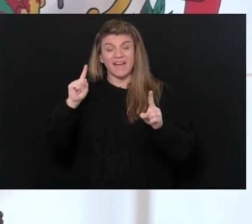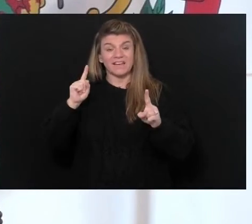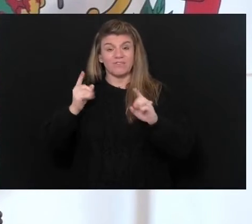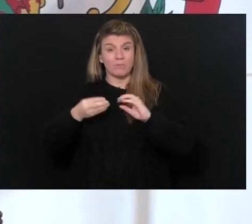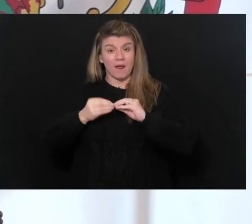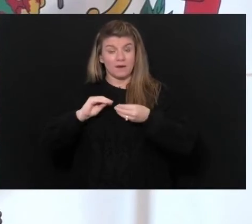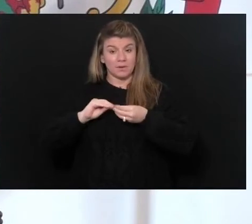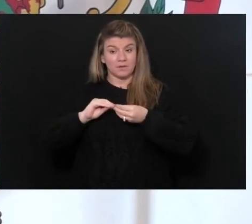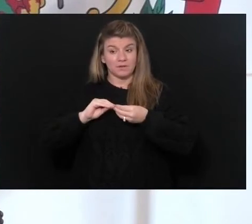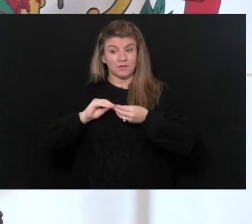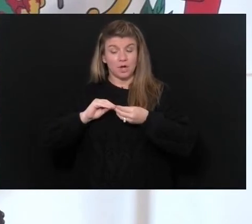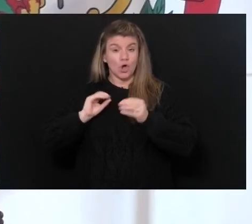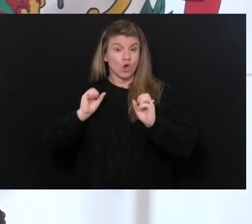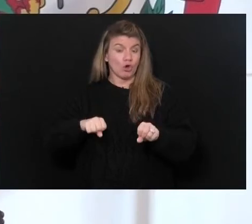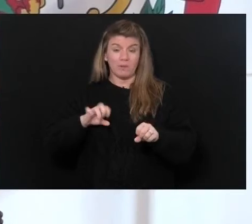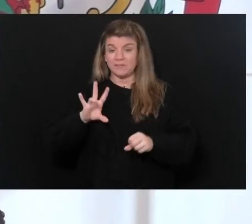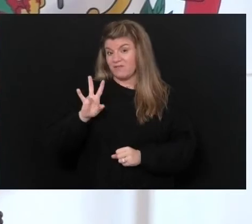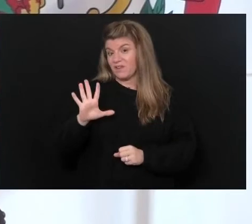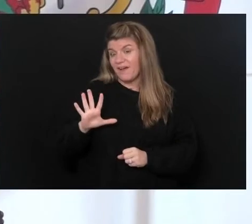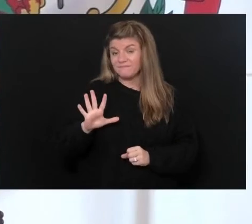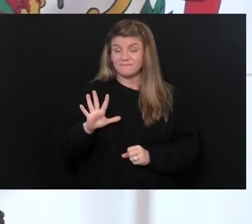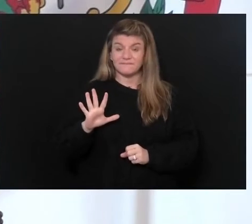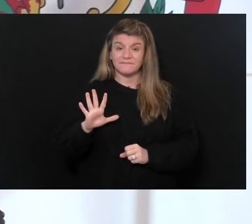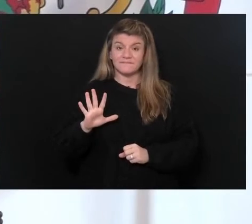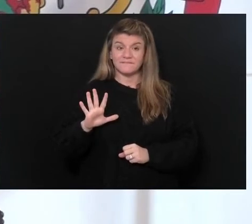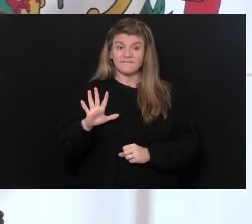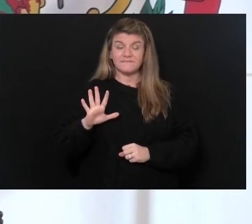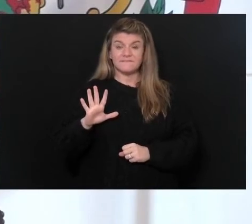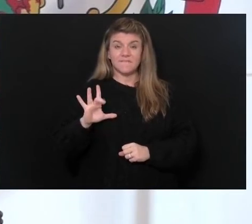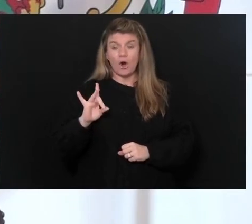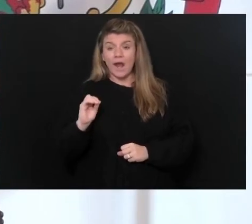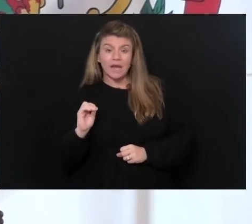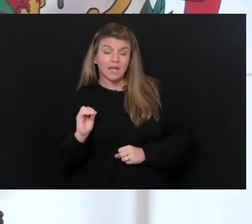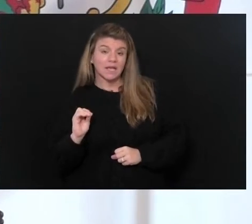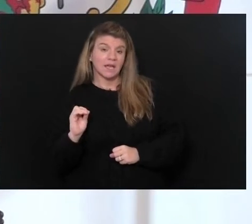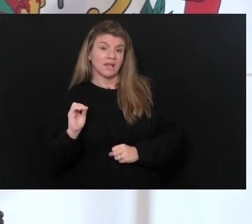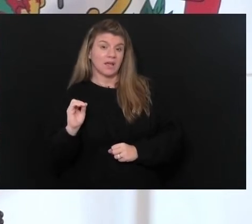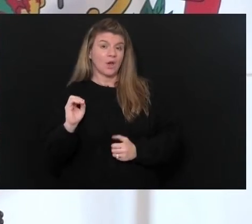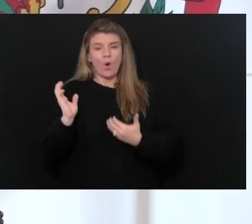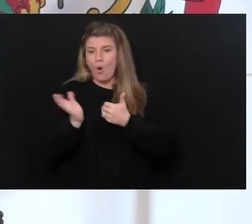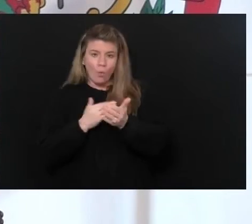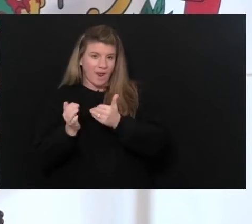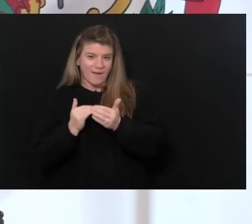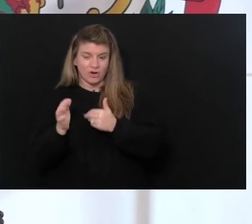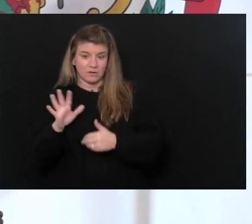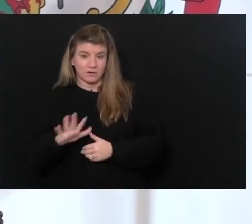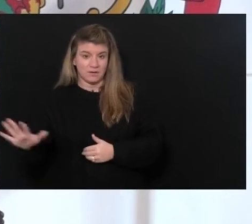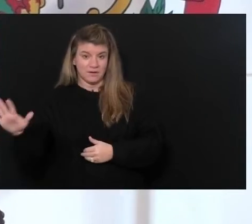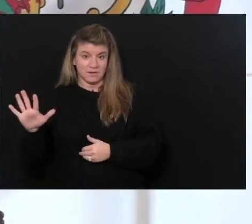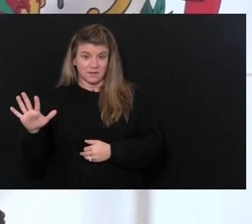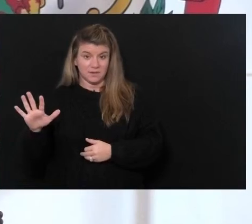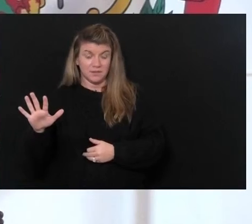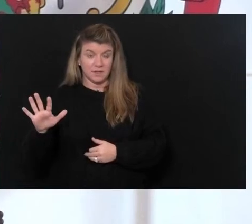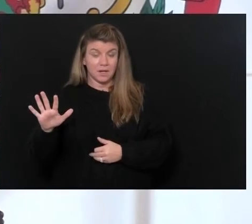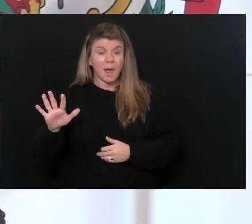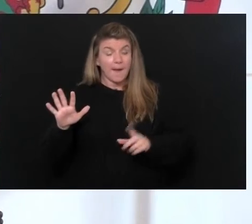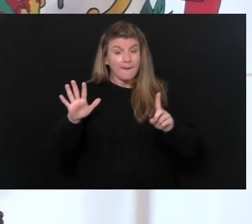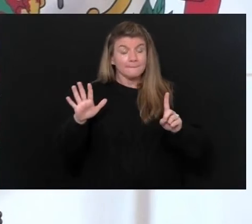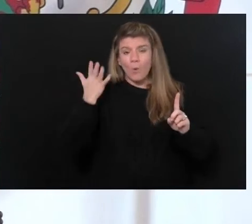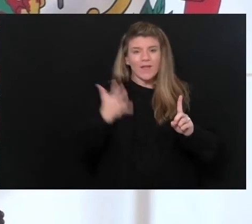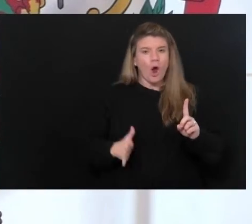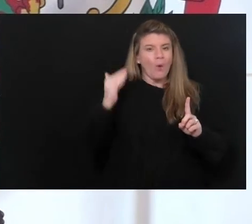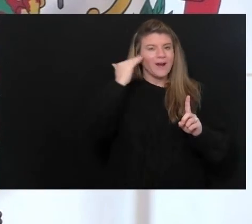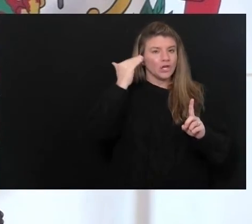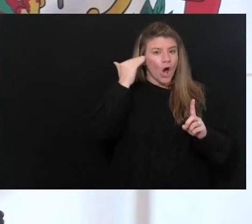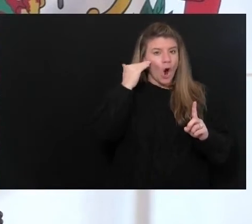be 75 or maybe 80 or whatever it may be. But we know how good